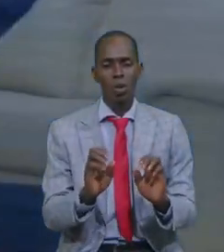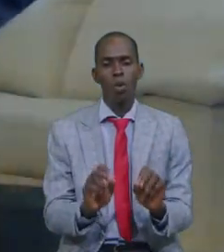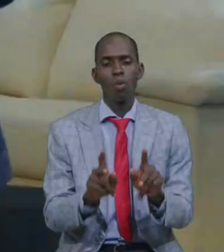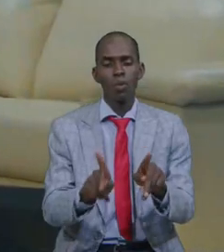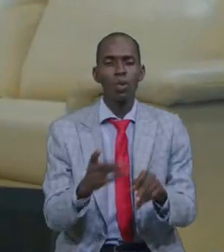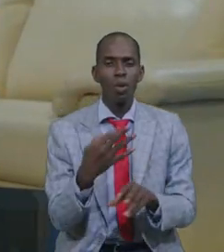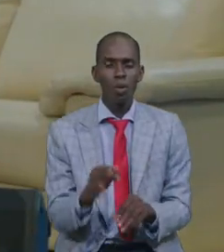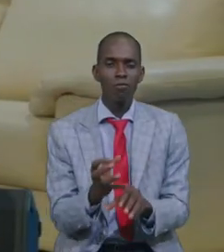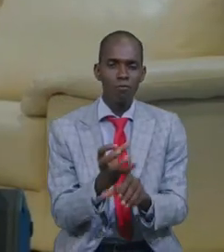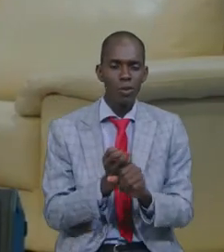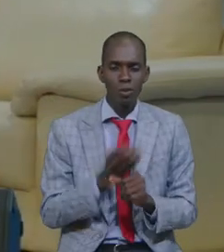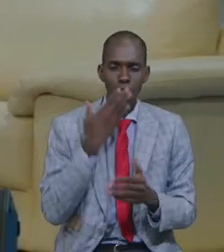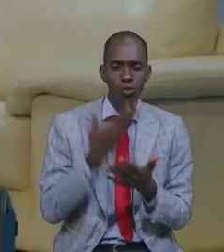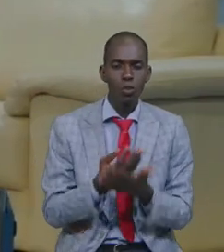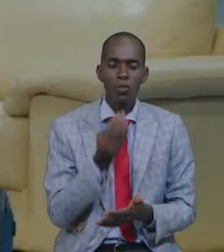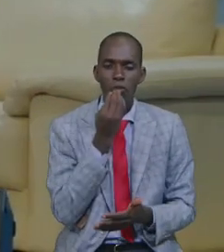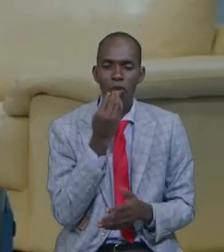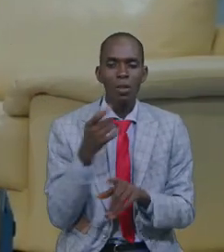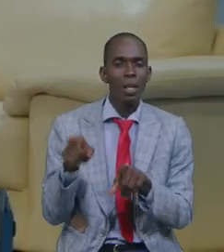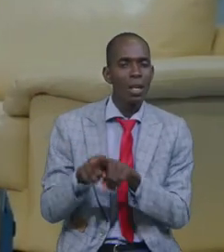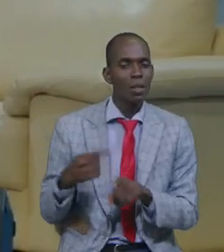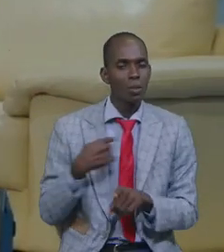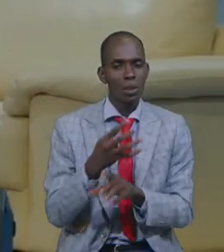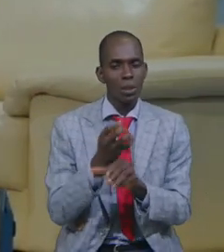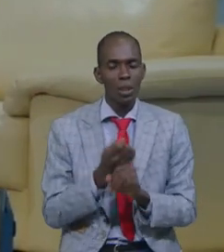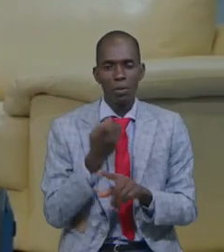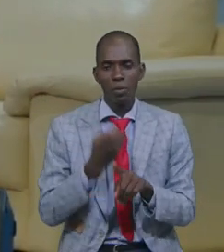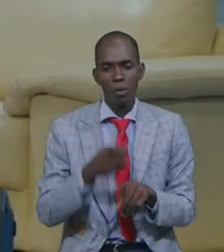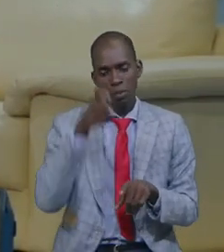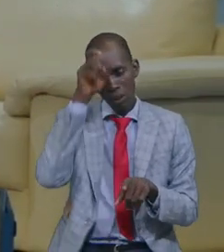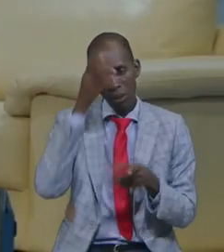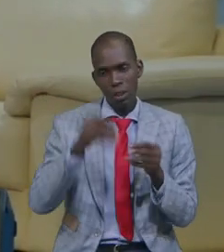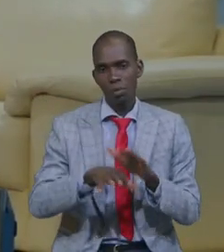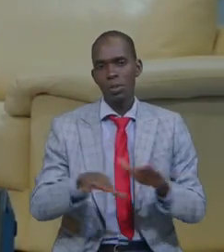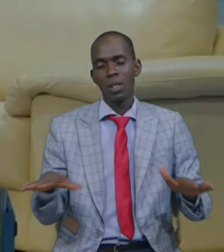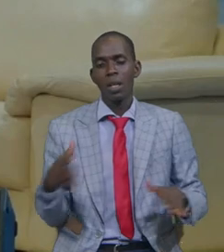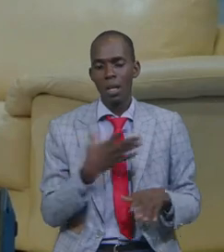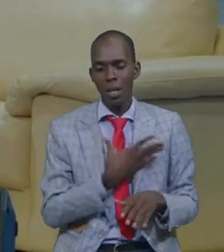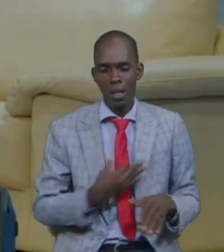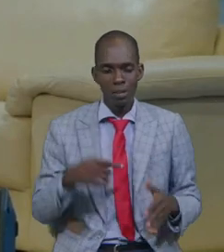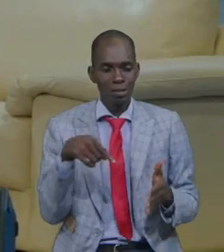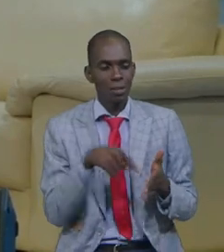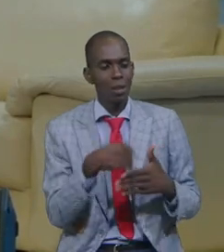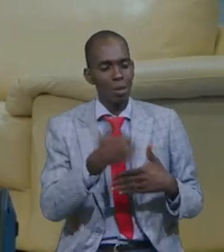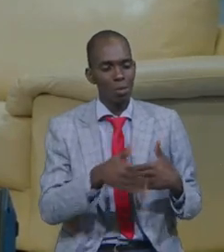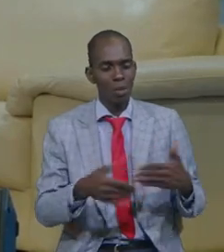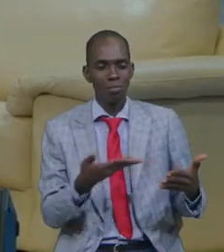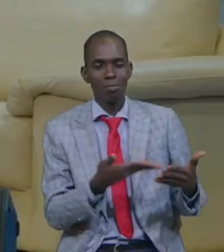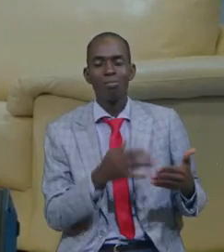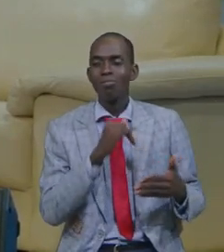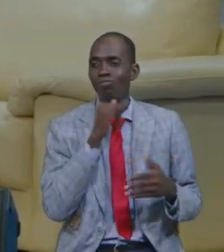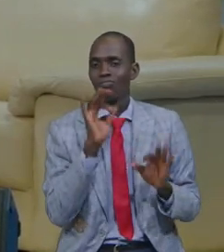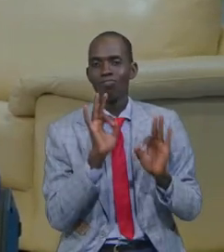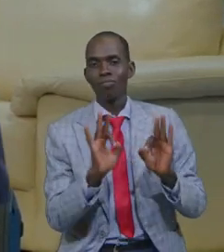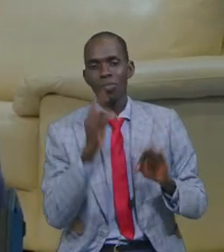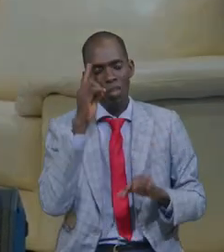we want. They said they were living from hand to mouth, and this bread they got was not very good for